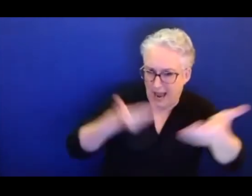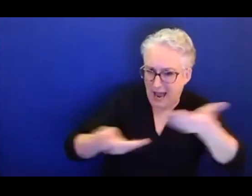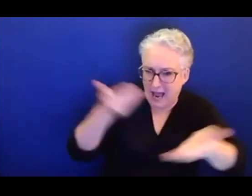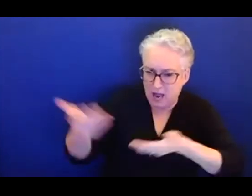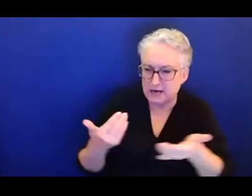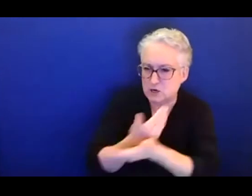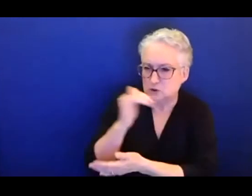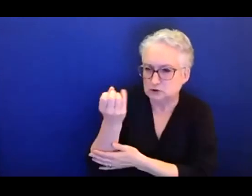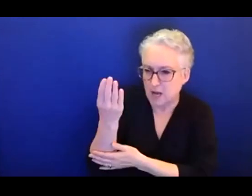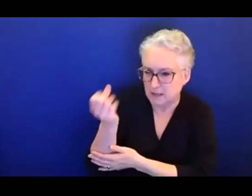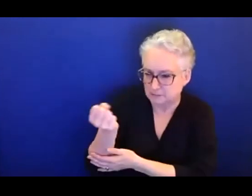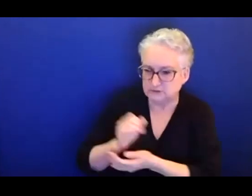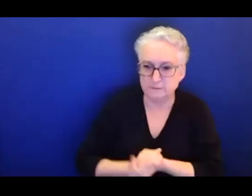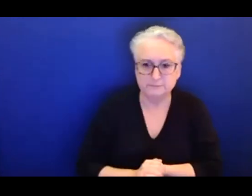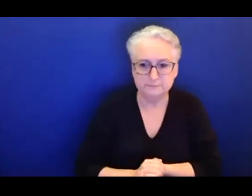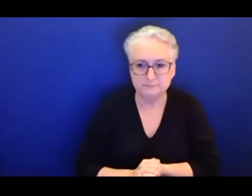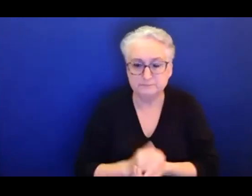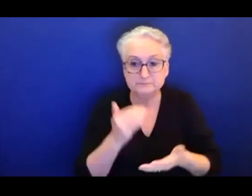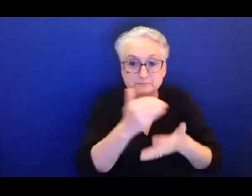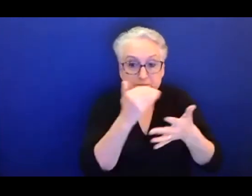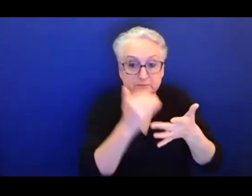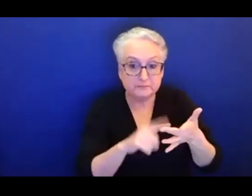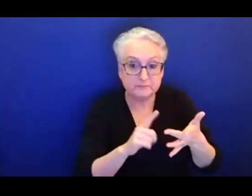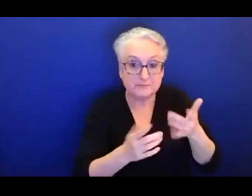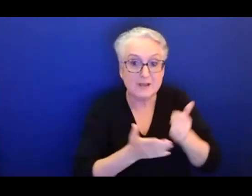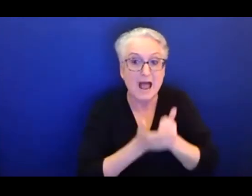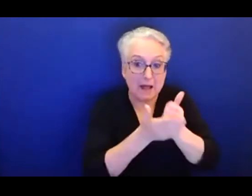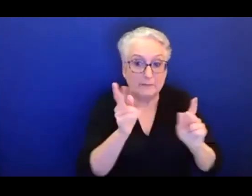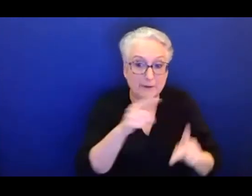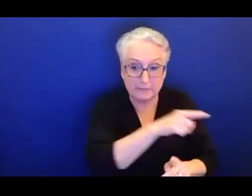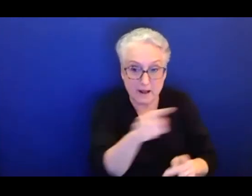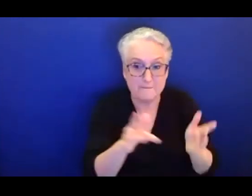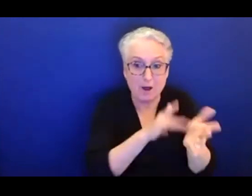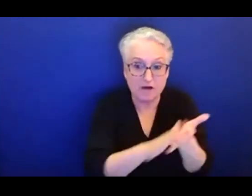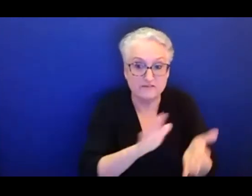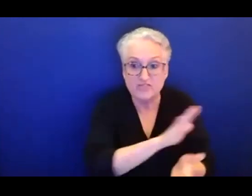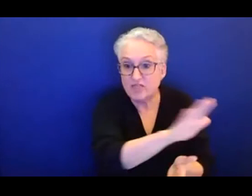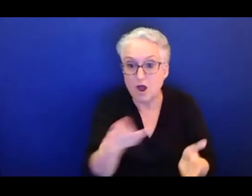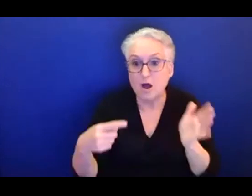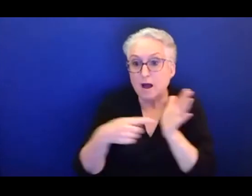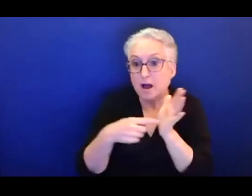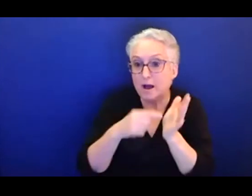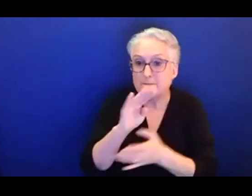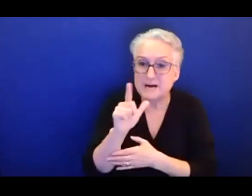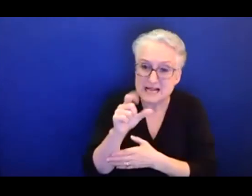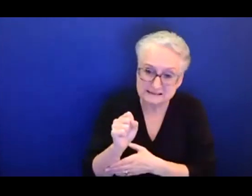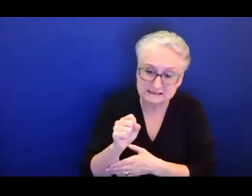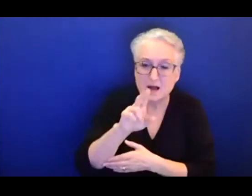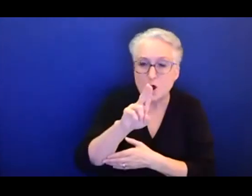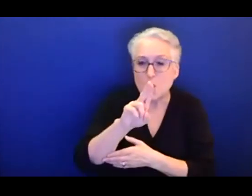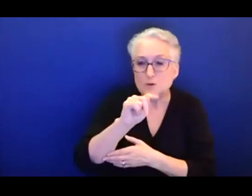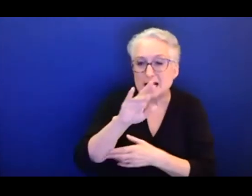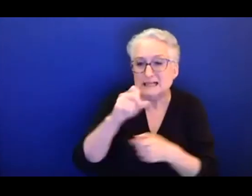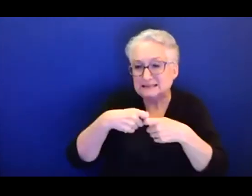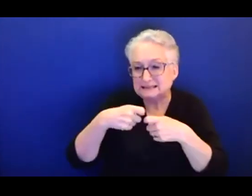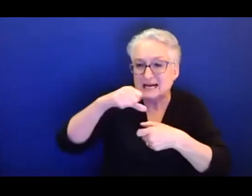utility, rent, inventory bills, which they may not have been able to do so. And is equally as important that we want not only to